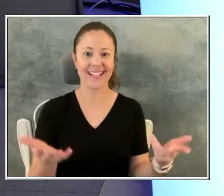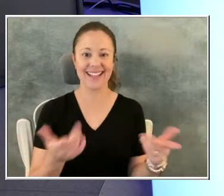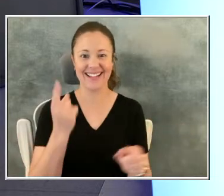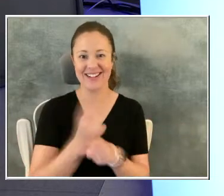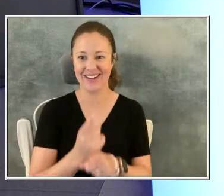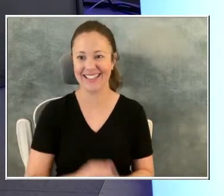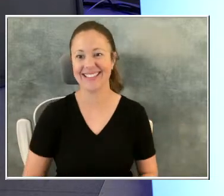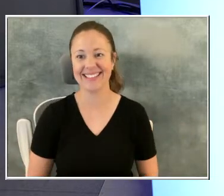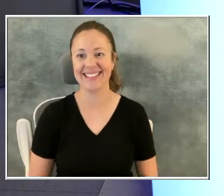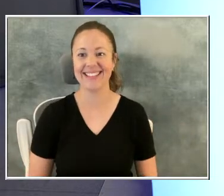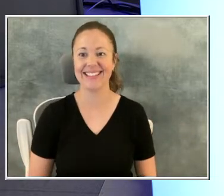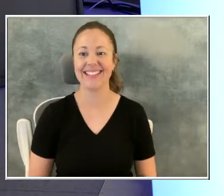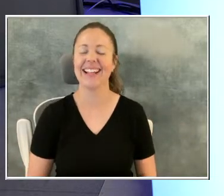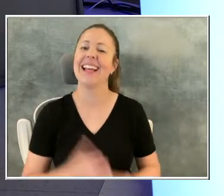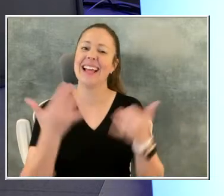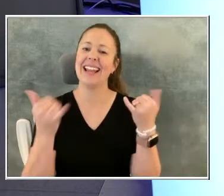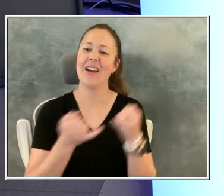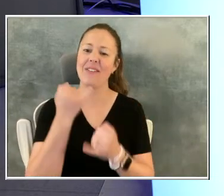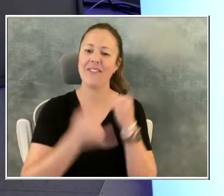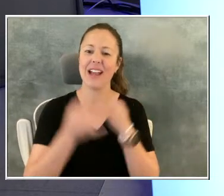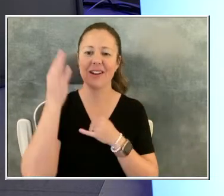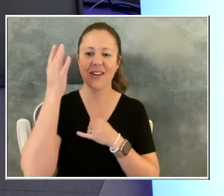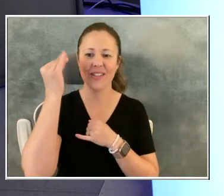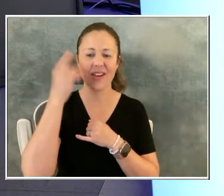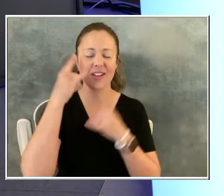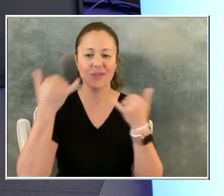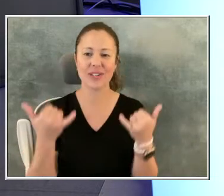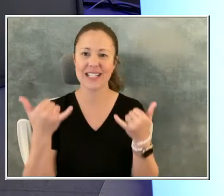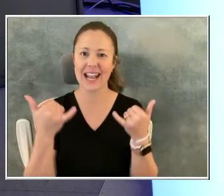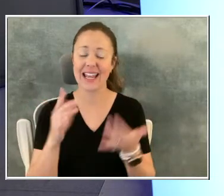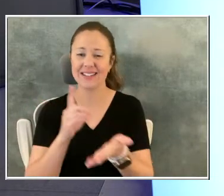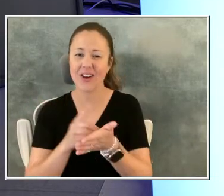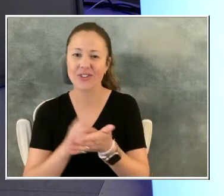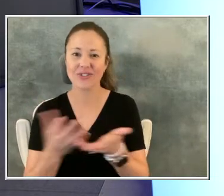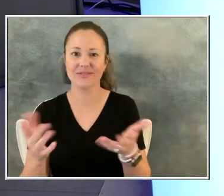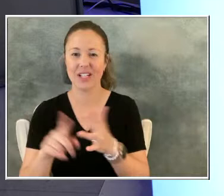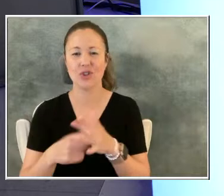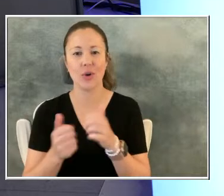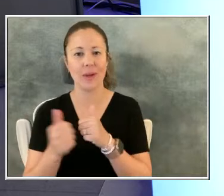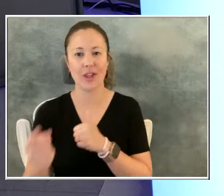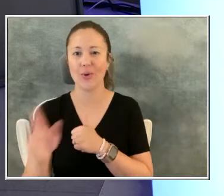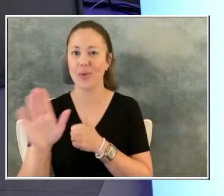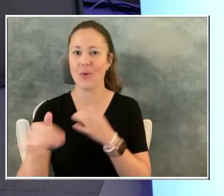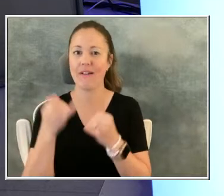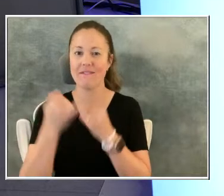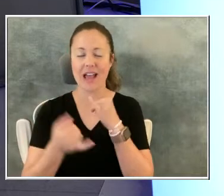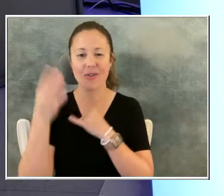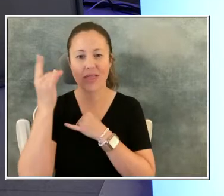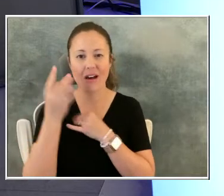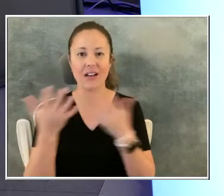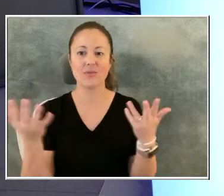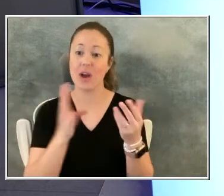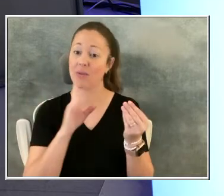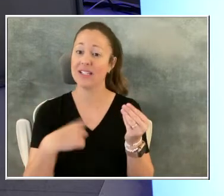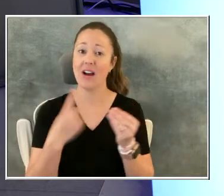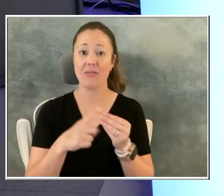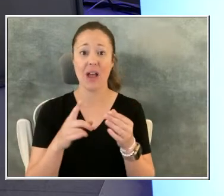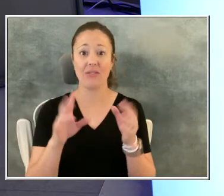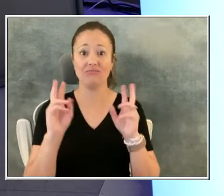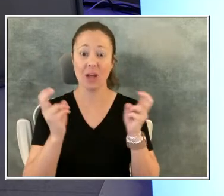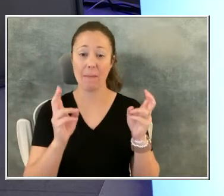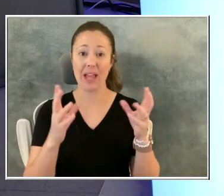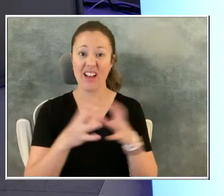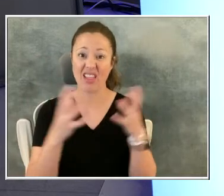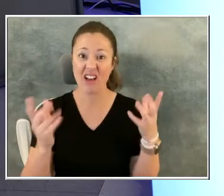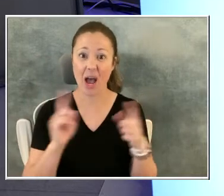I want to get our takeaways today. Dr. Winblad, I'll start with you. What's the big takeaway? We talk about dense breasts a lot, but very